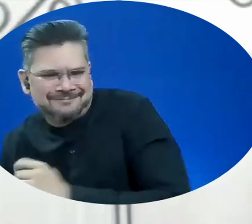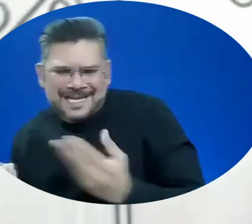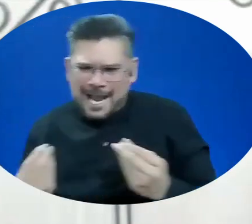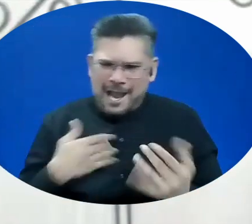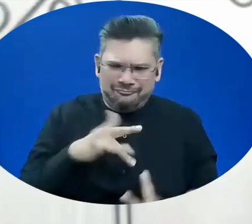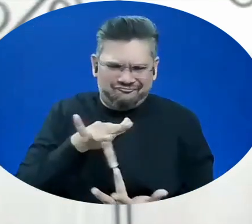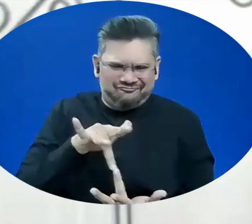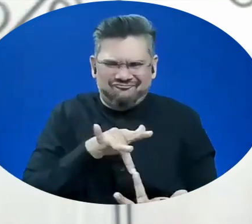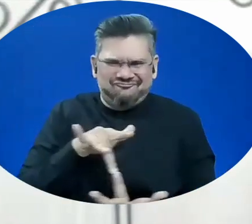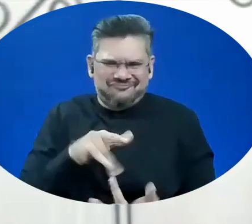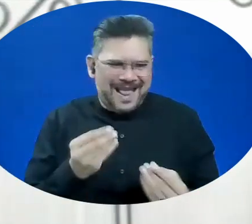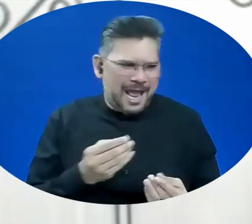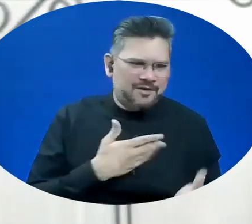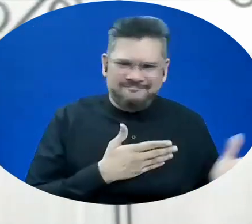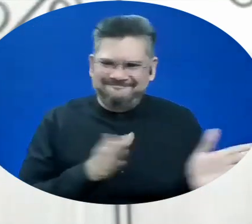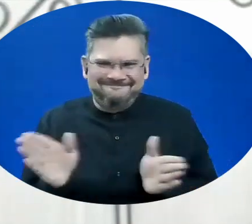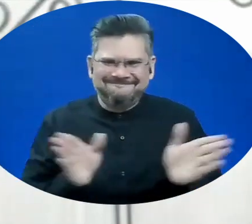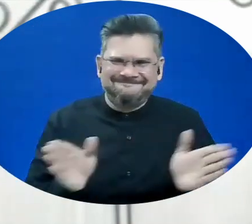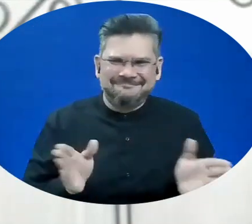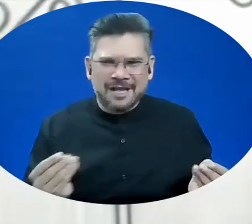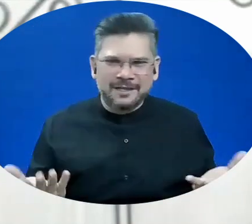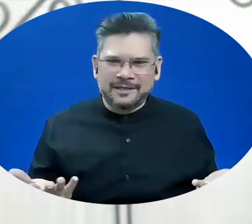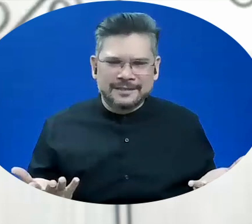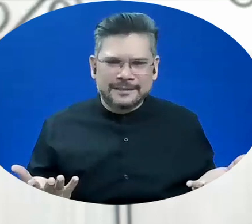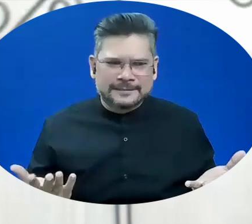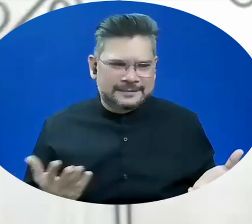must leave my